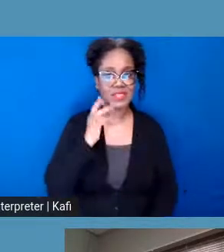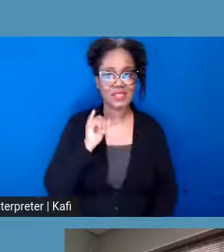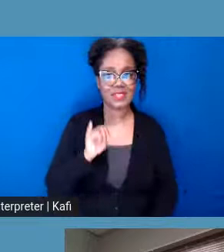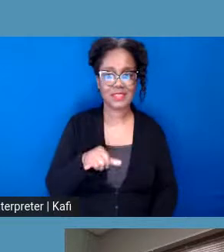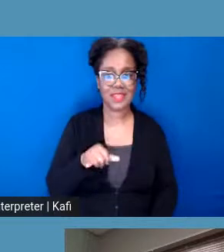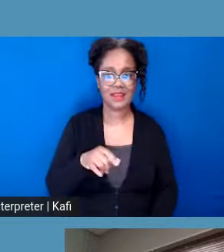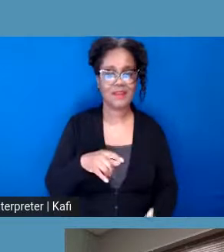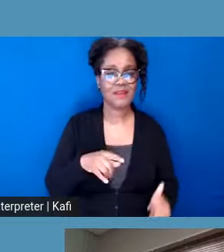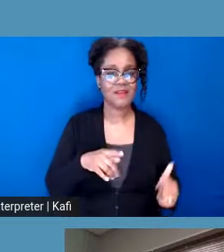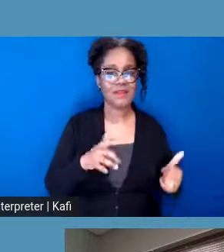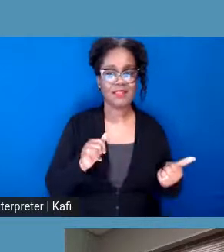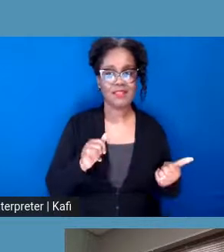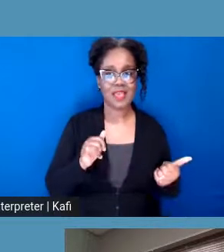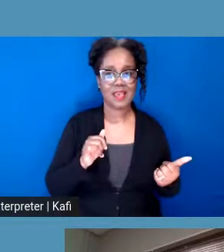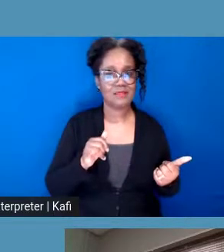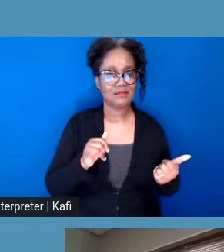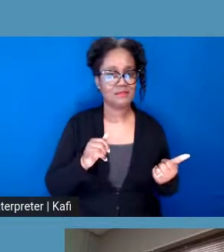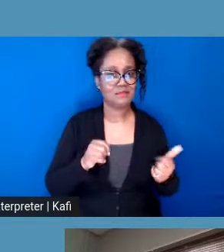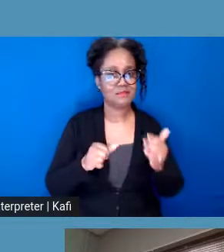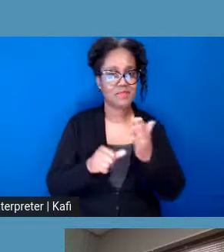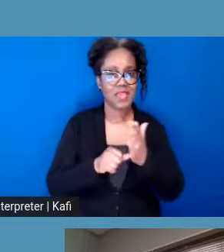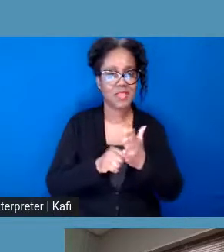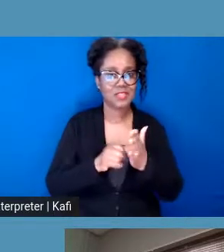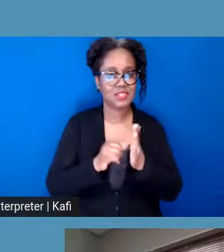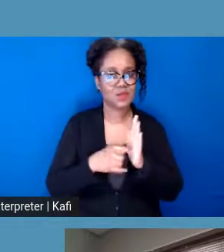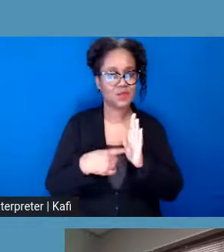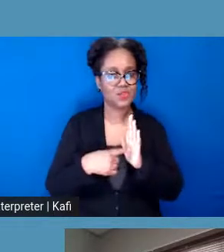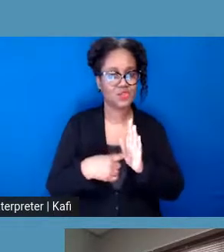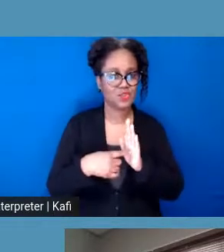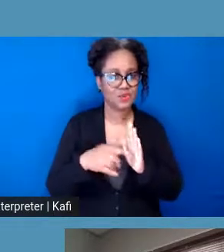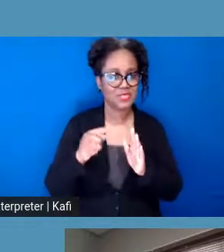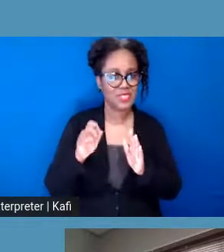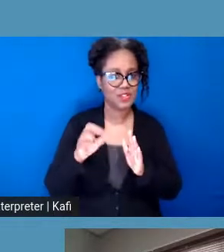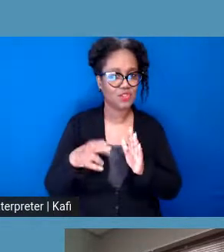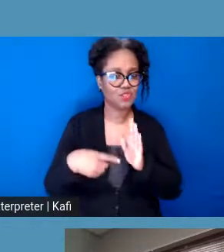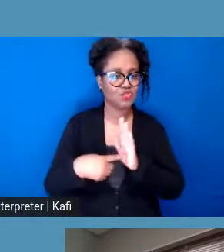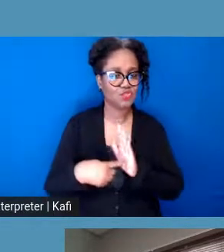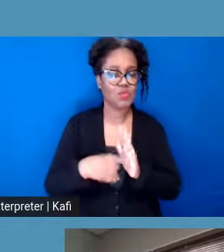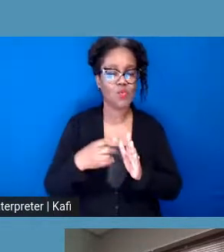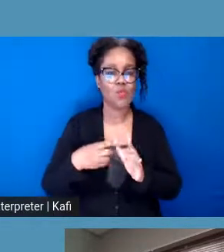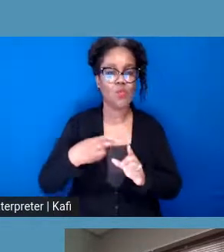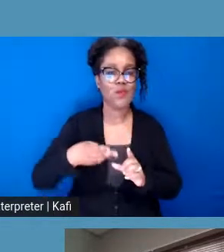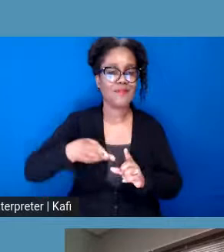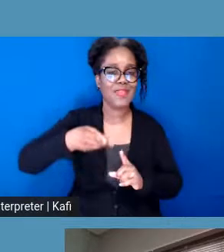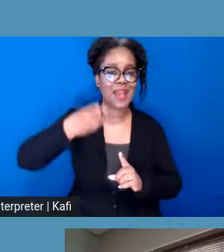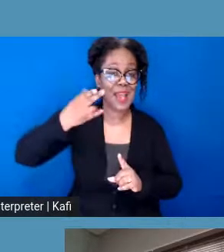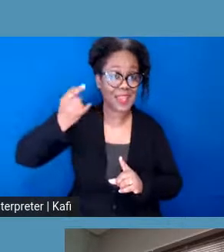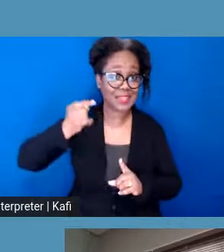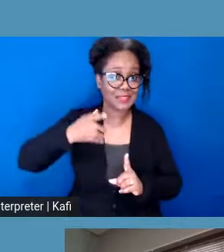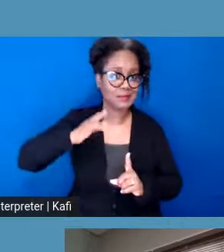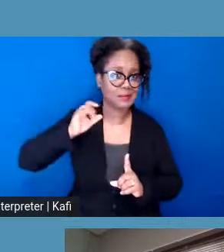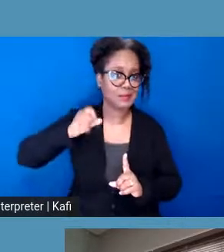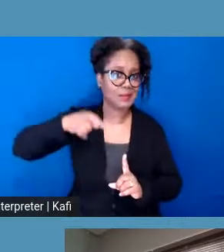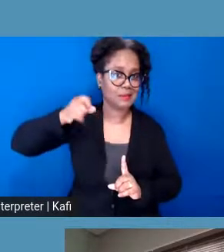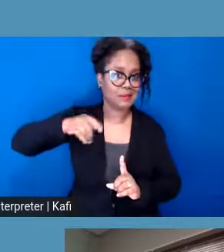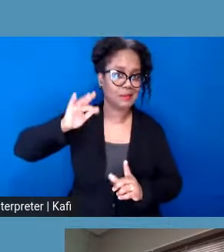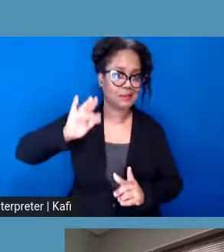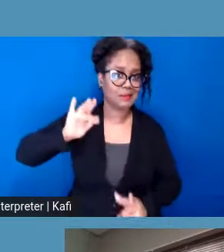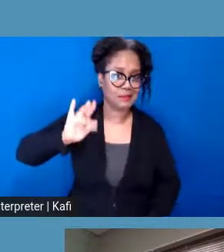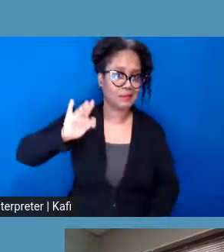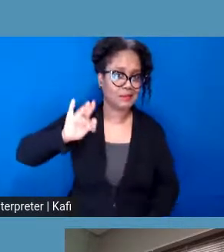of the highest hit pages on our website, just because apparently it has earned